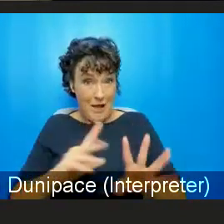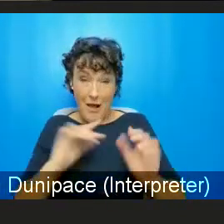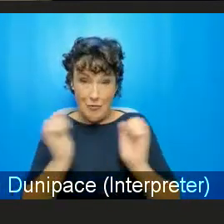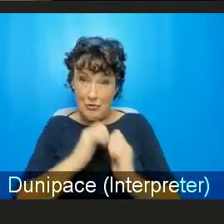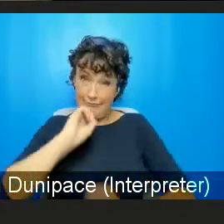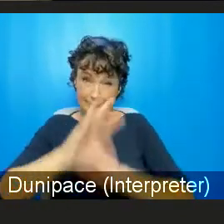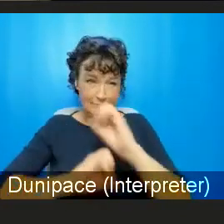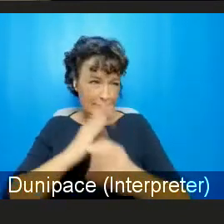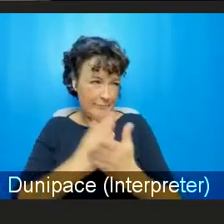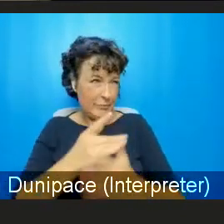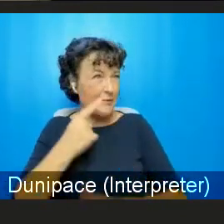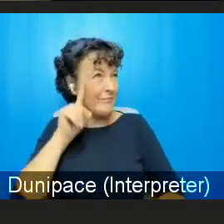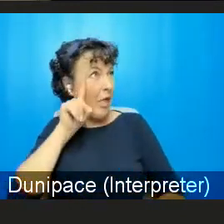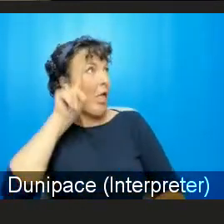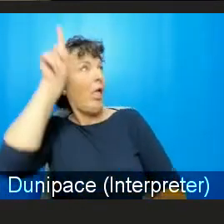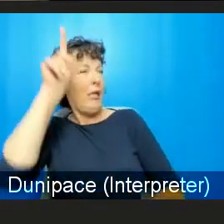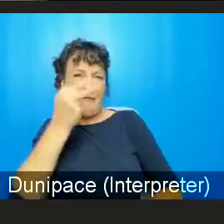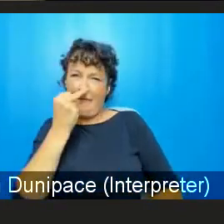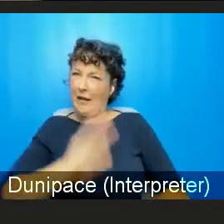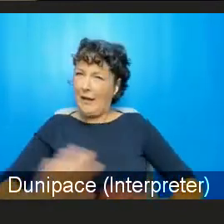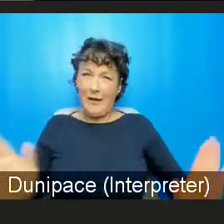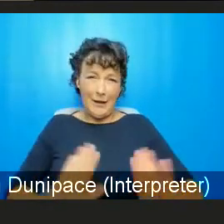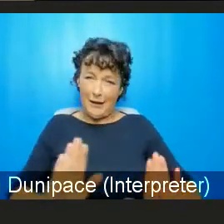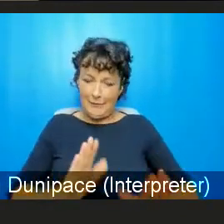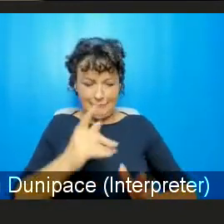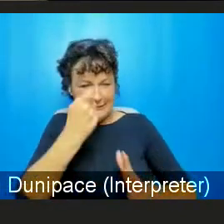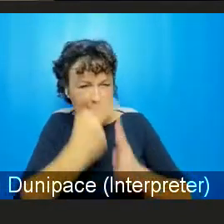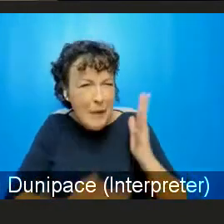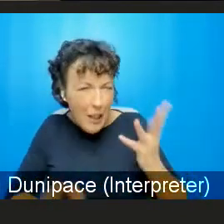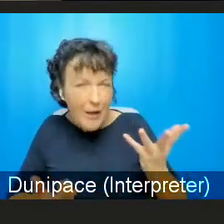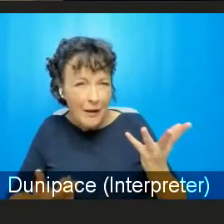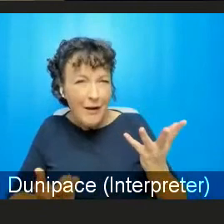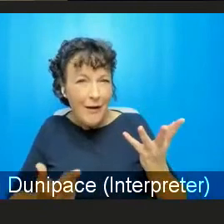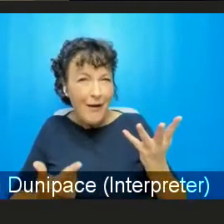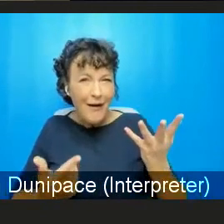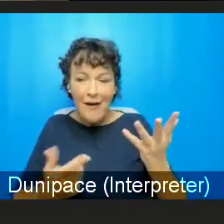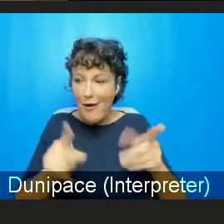or a lot of misconceptions around disability and employment.